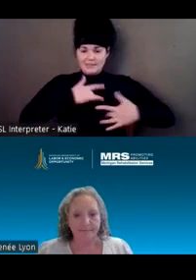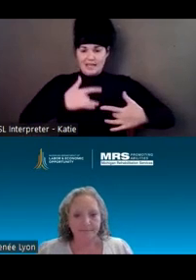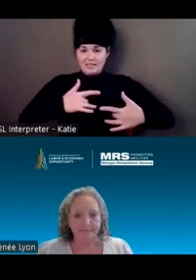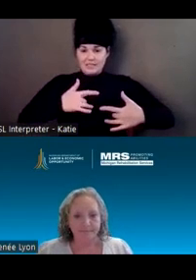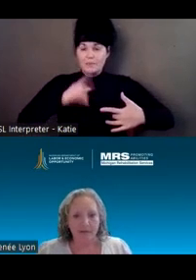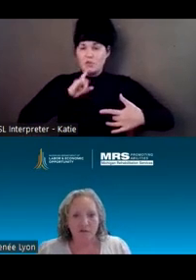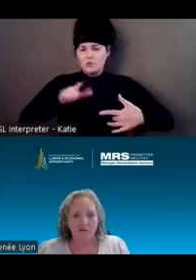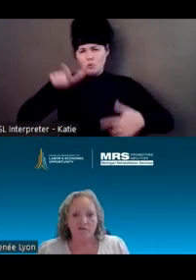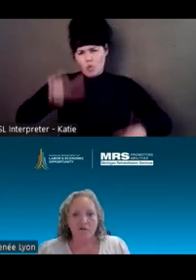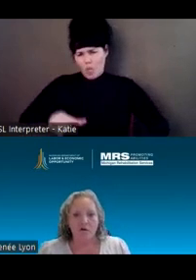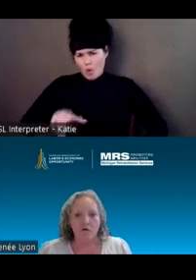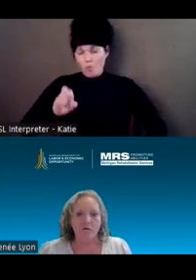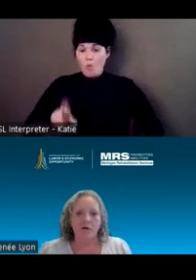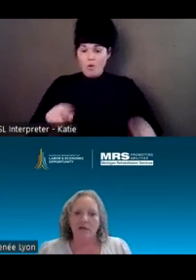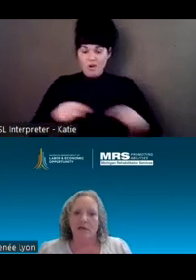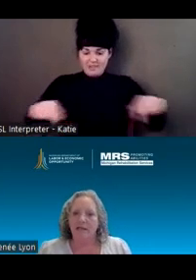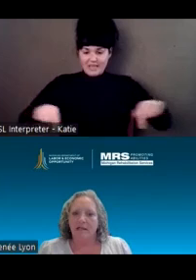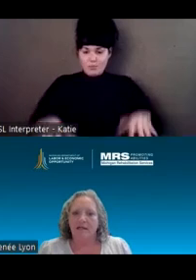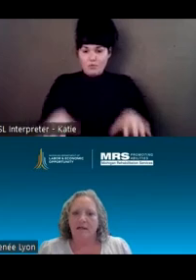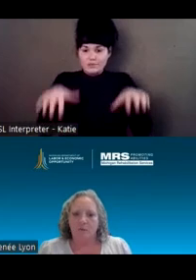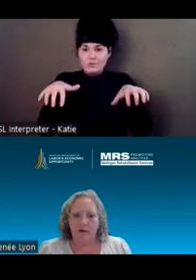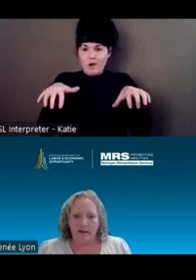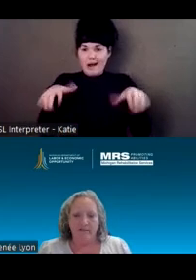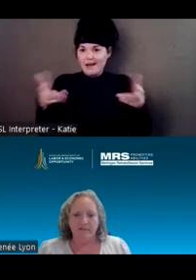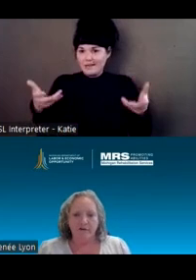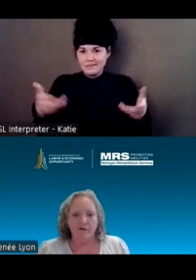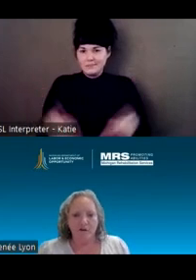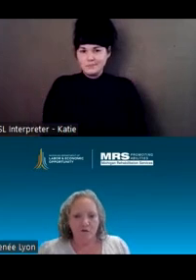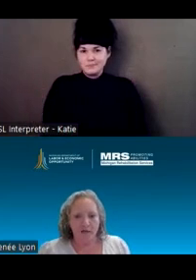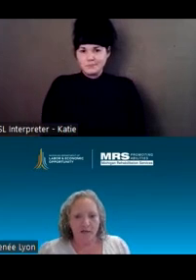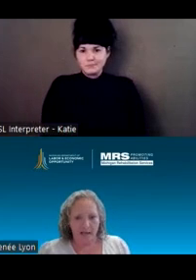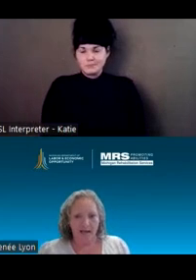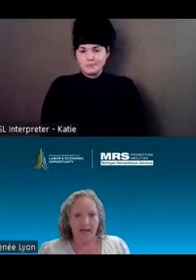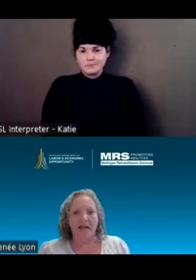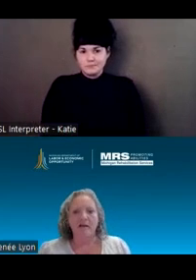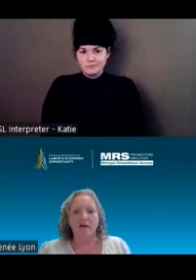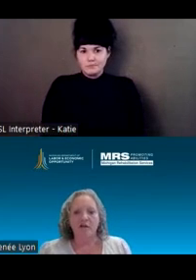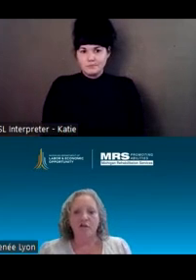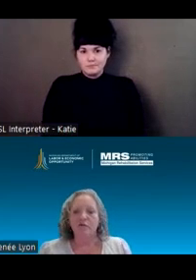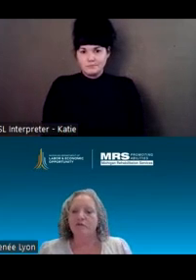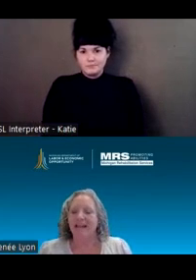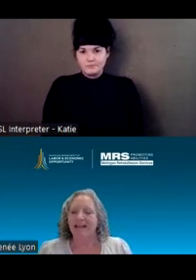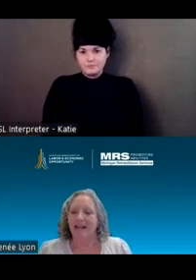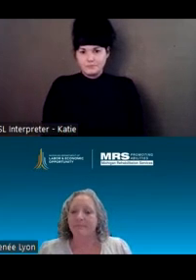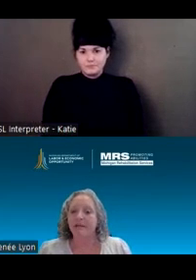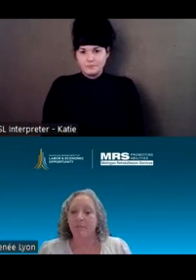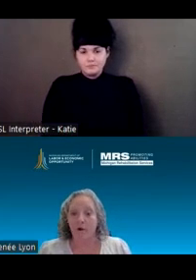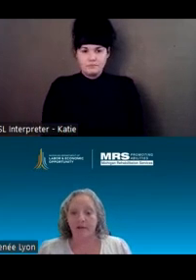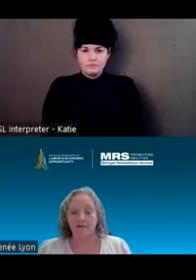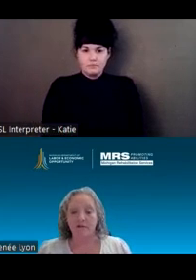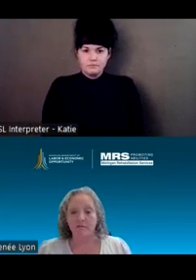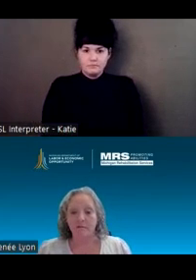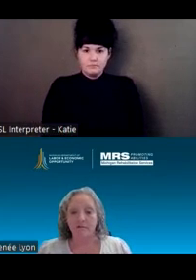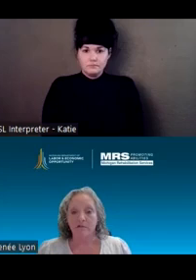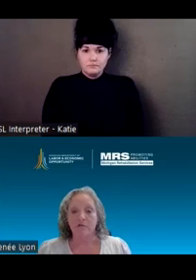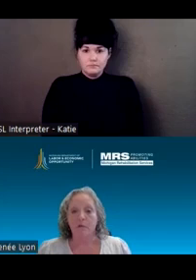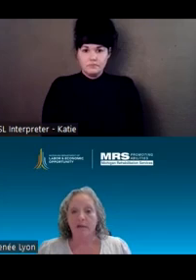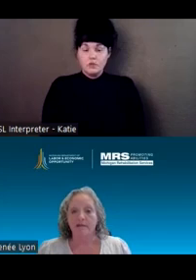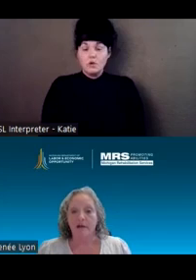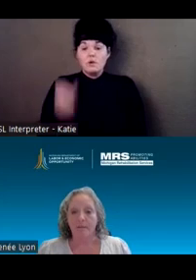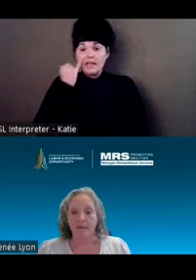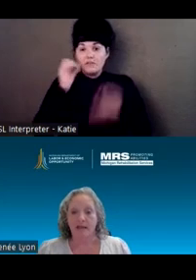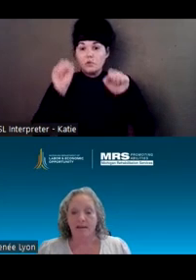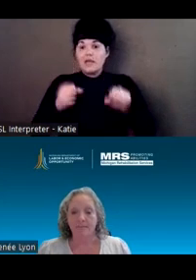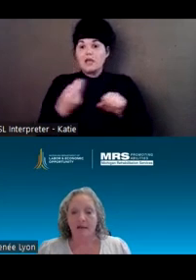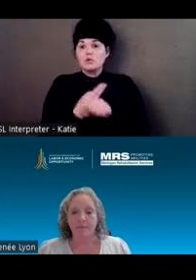high. So whenever you can, use a laptop riser to